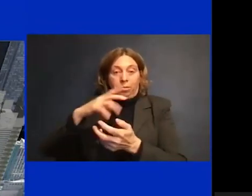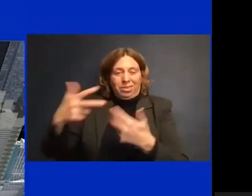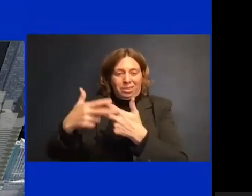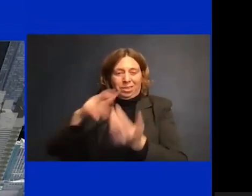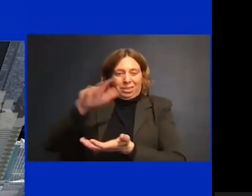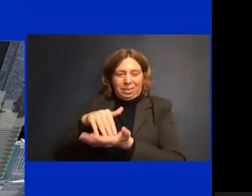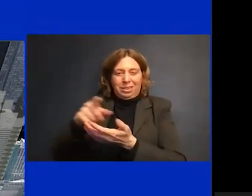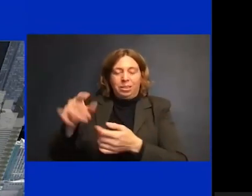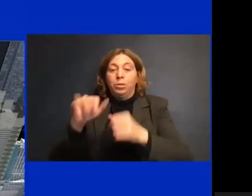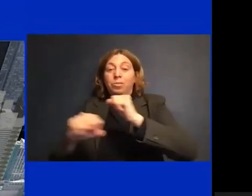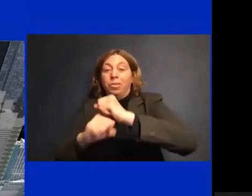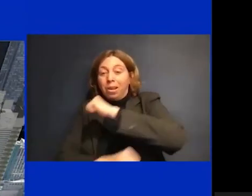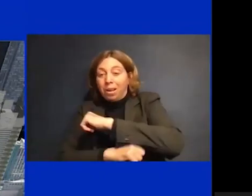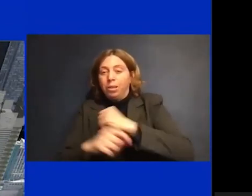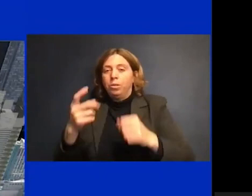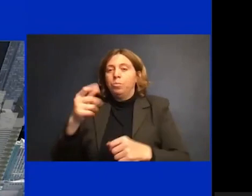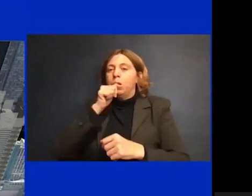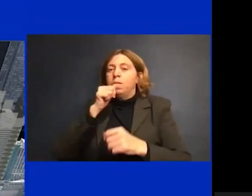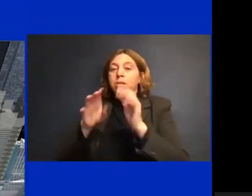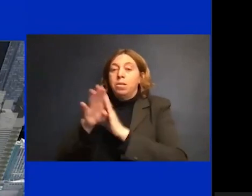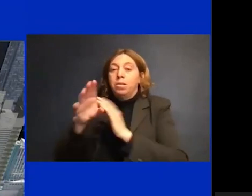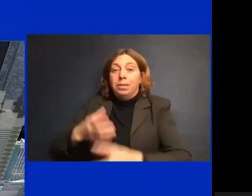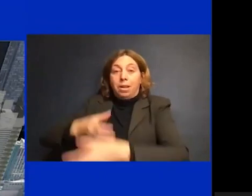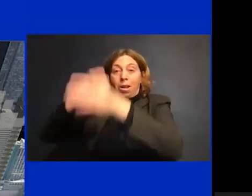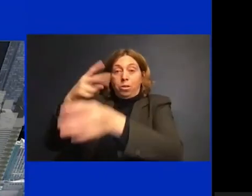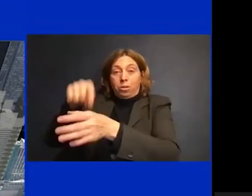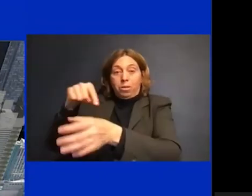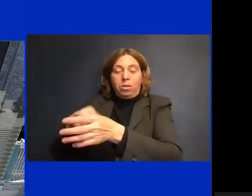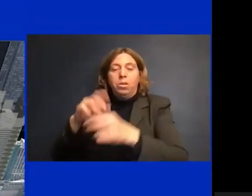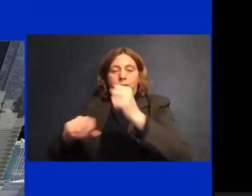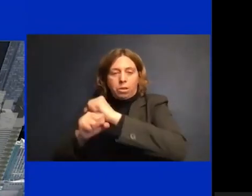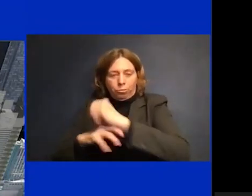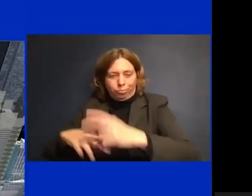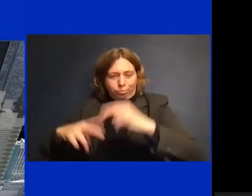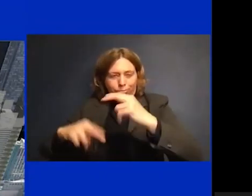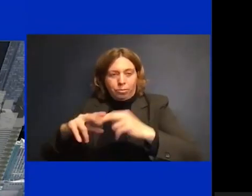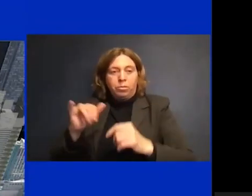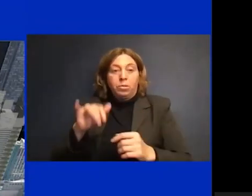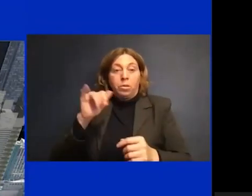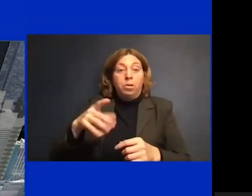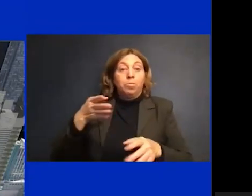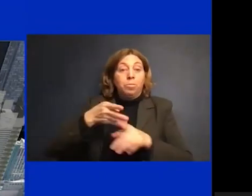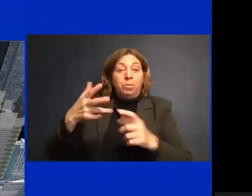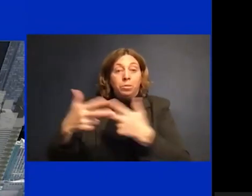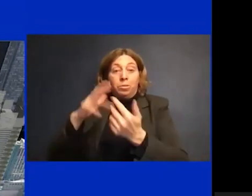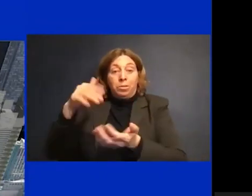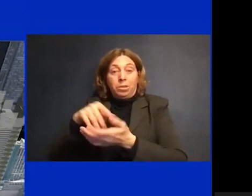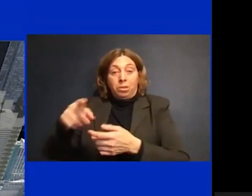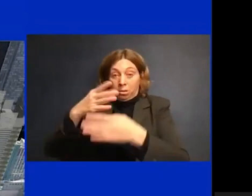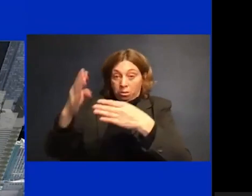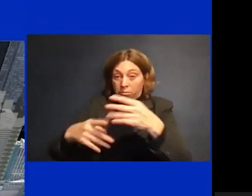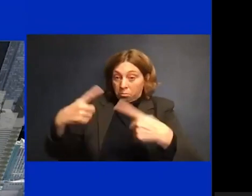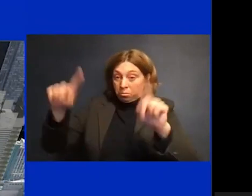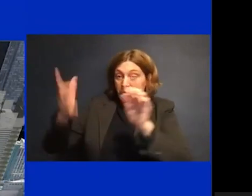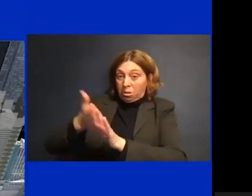foundational work of 2 private development towers. Once the main terminal is complete and operational, the storage and